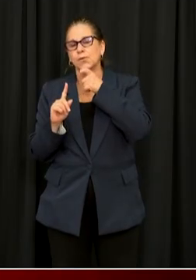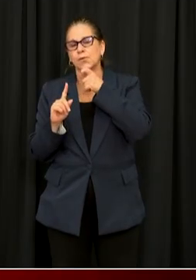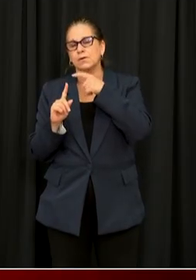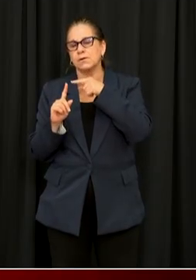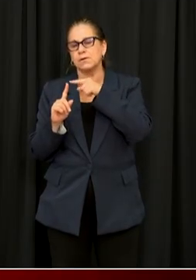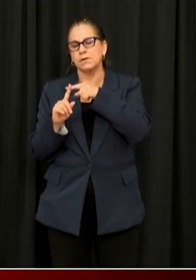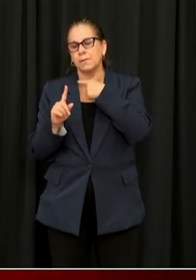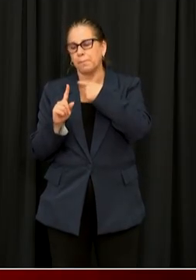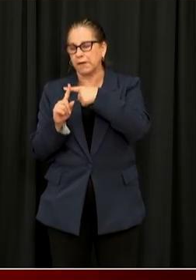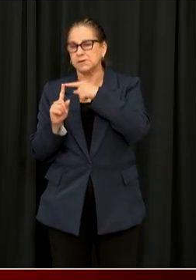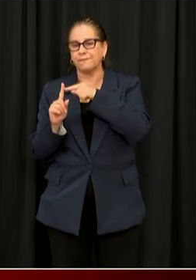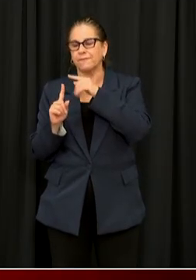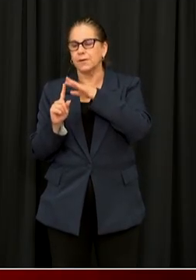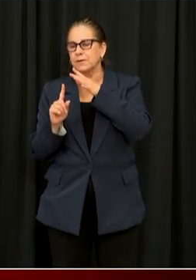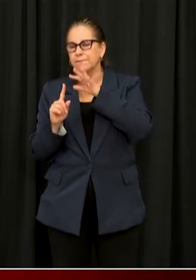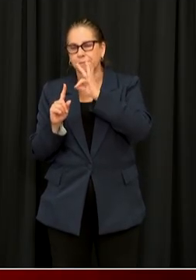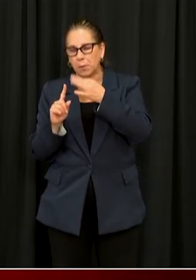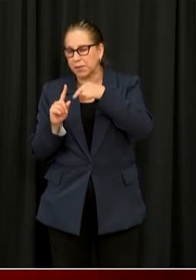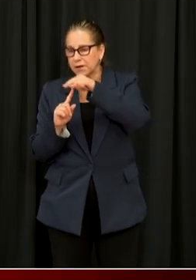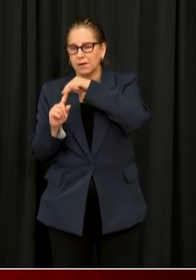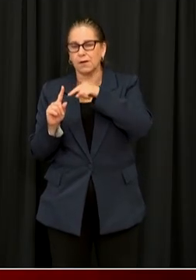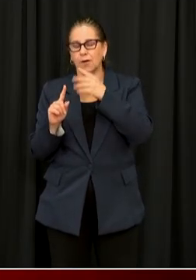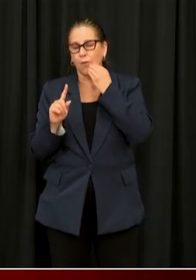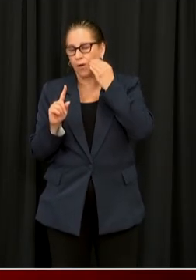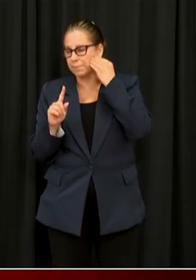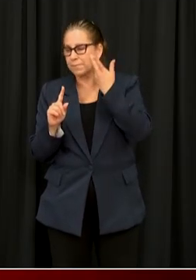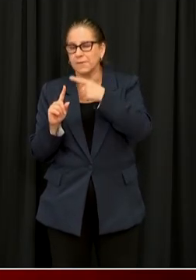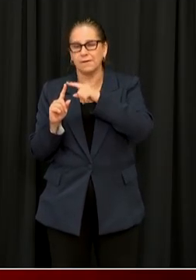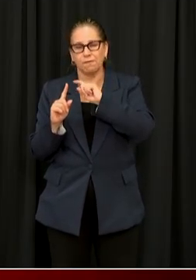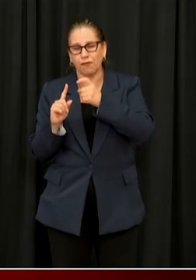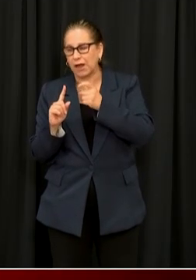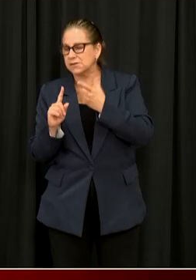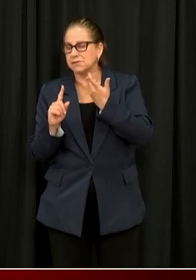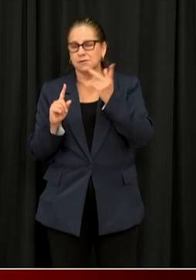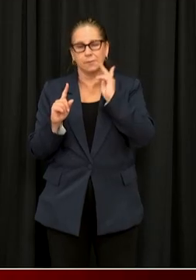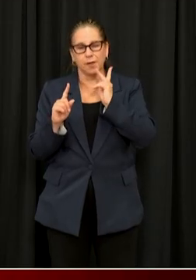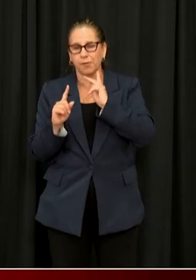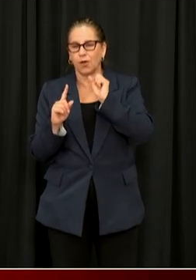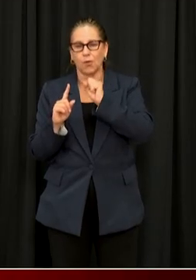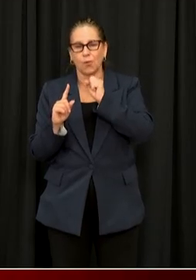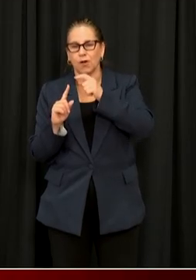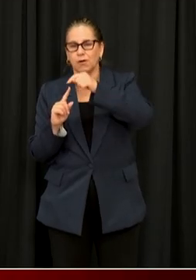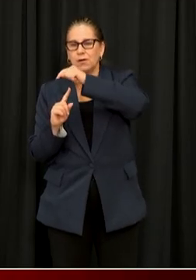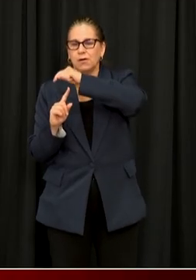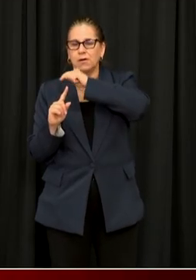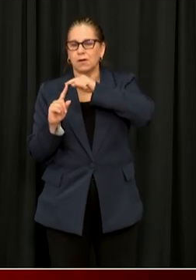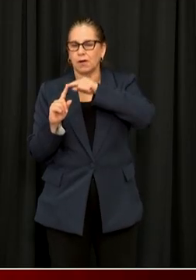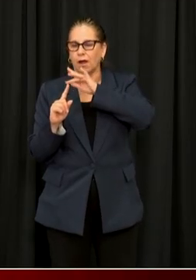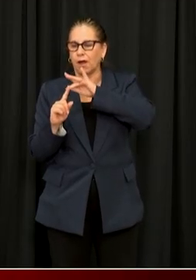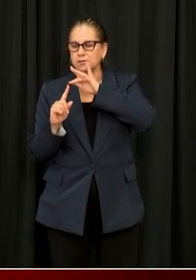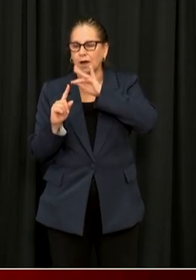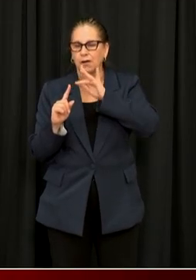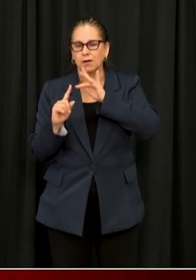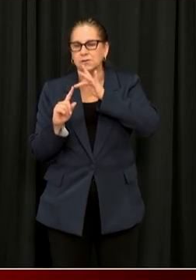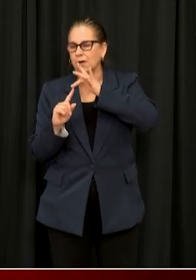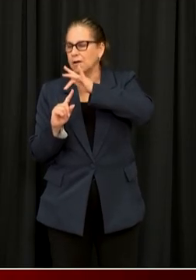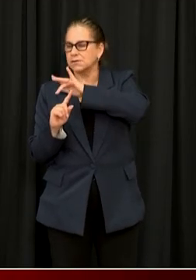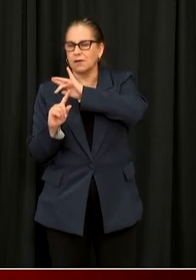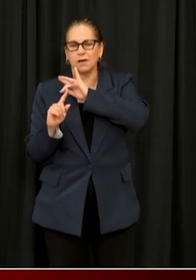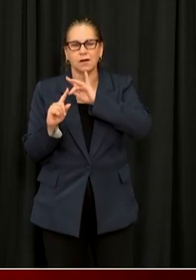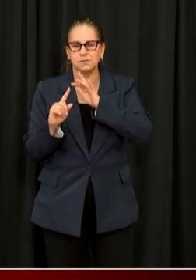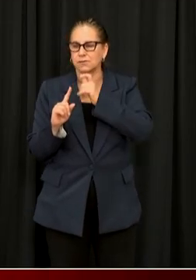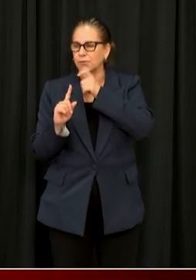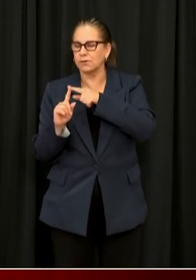COVID-19. And that allows us the opportunity to identify all of their close contacts. The contact tracing process is what